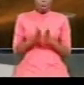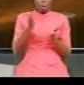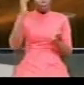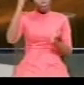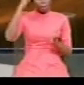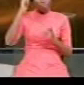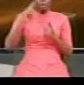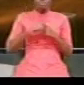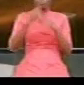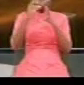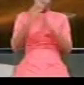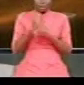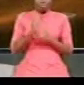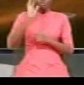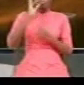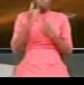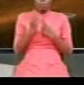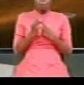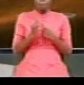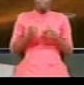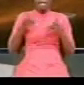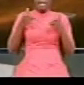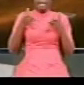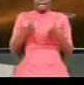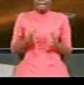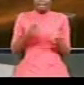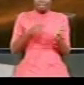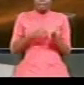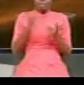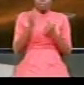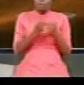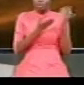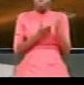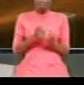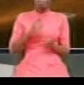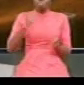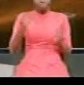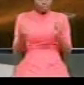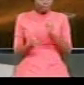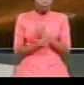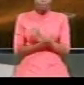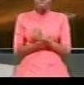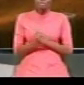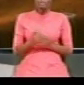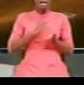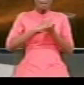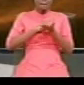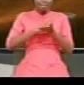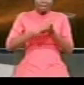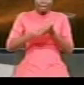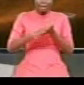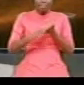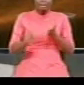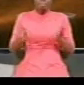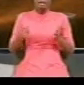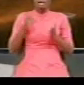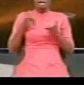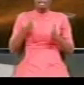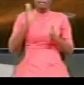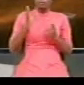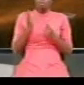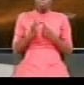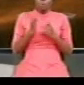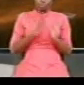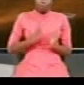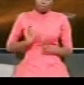to receive your word. Let this word bring transformation, cleansing. Let your word prepare us